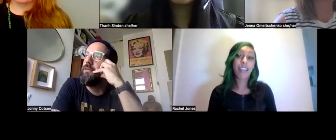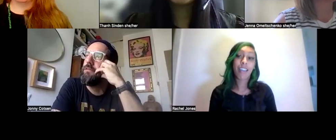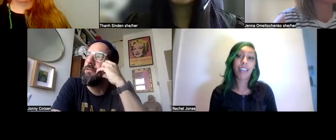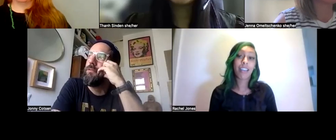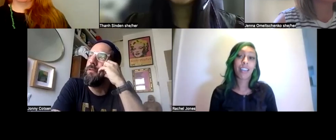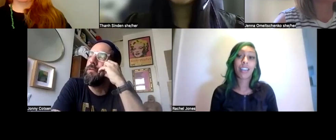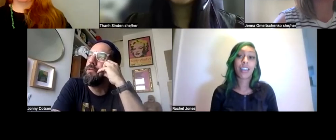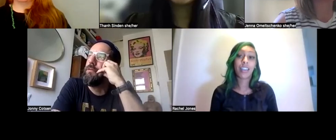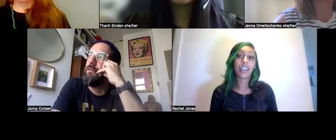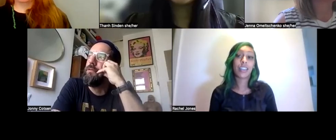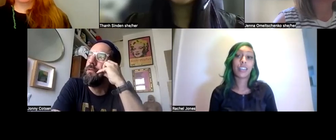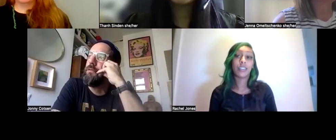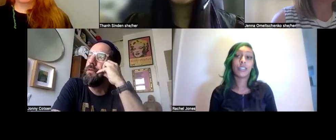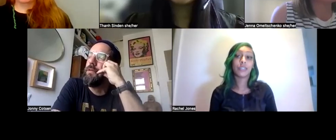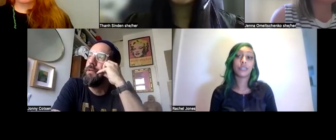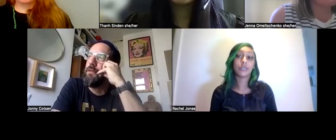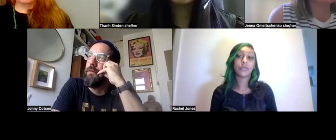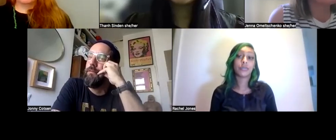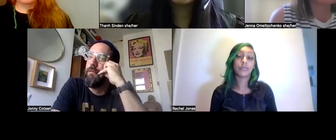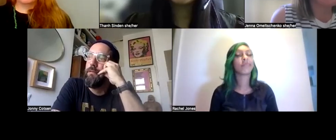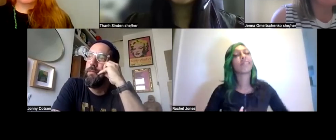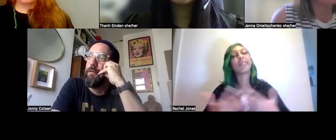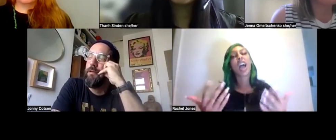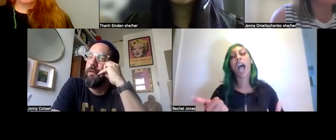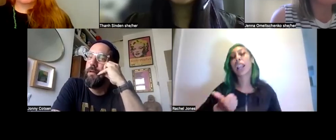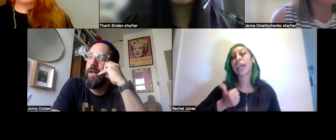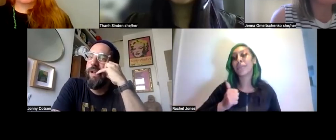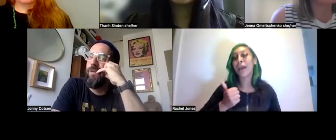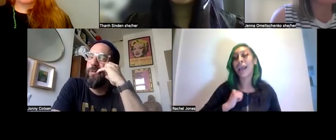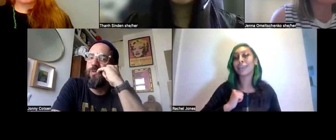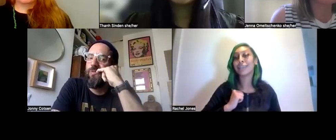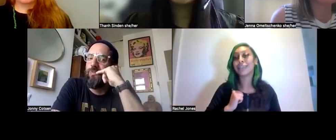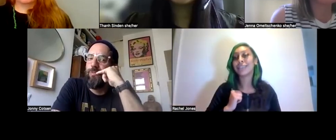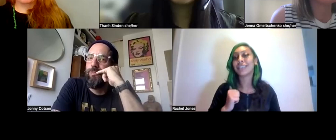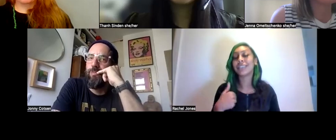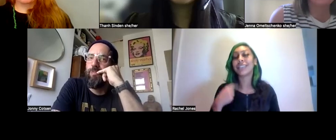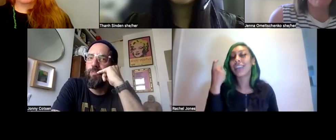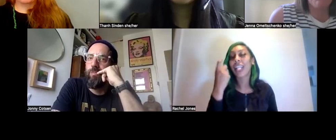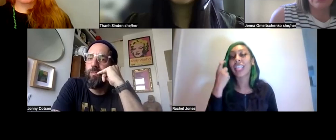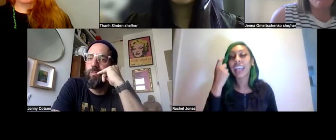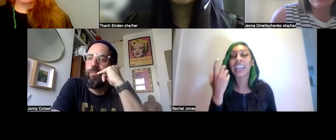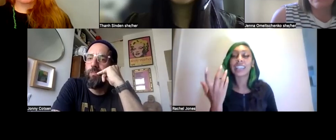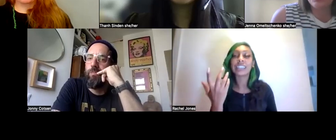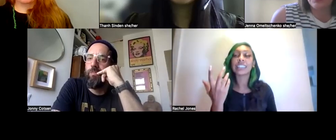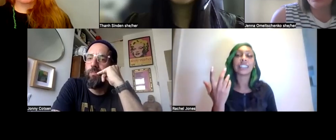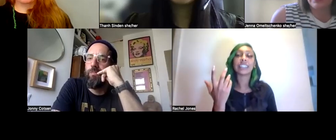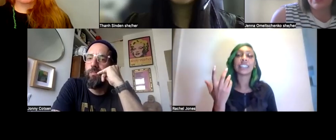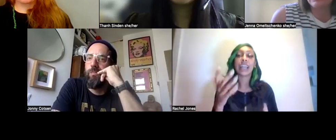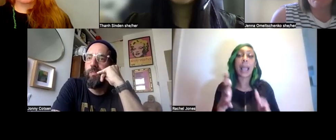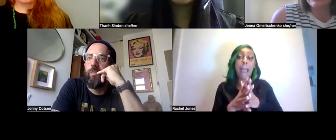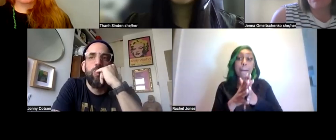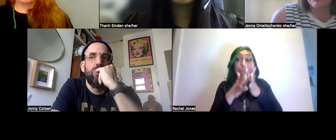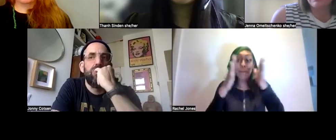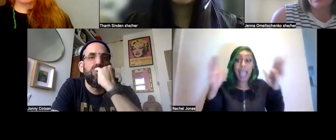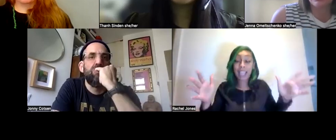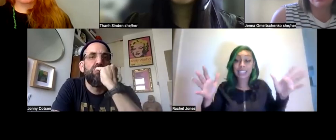And yeah, I guess unexpected. I think the thing about being in a massive institution, I guess,